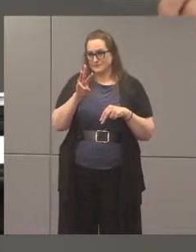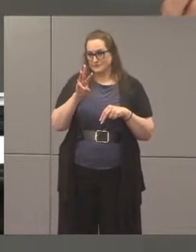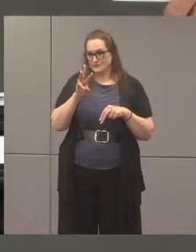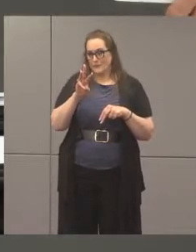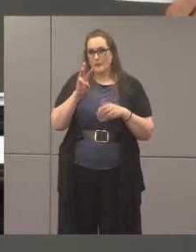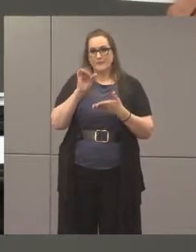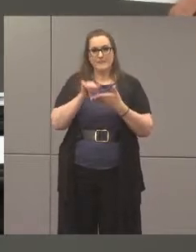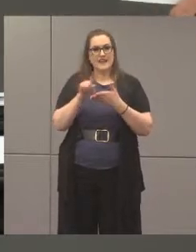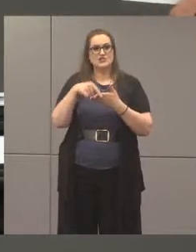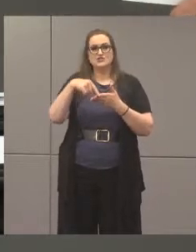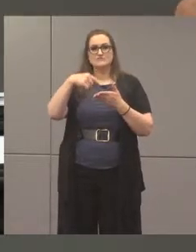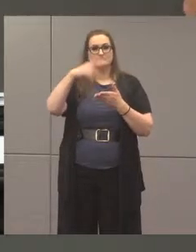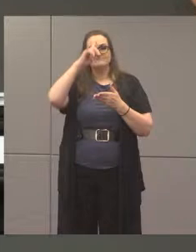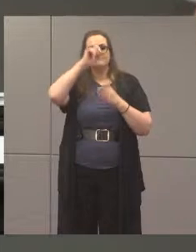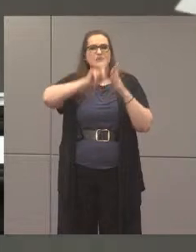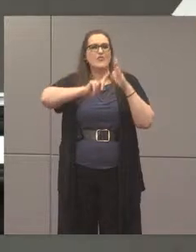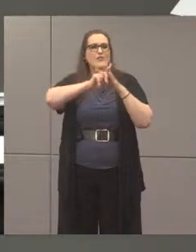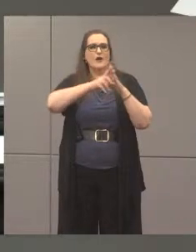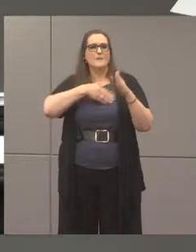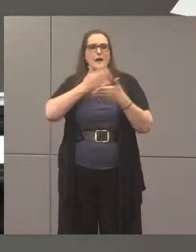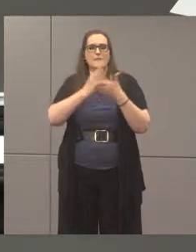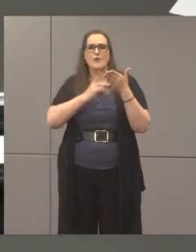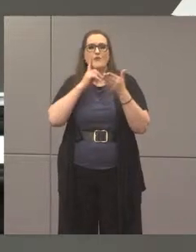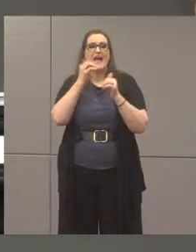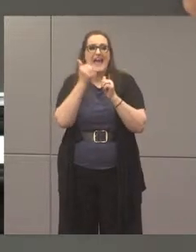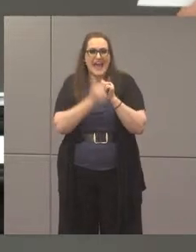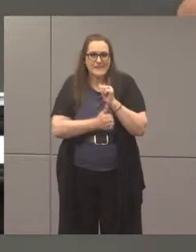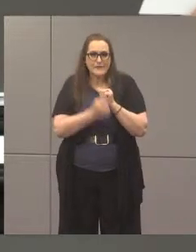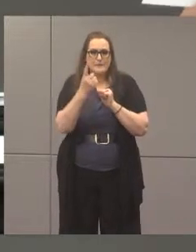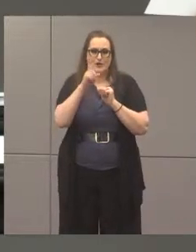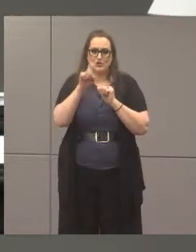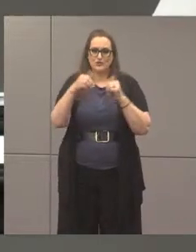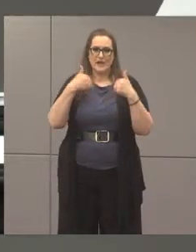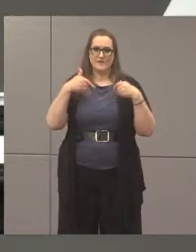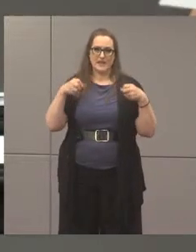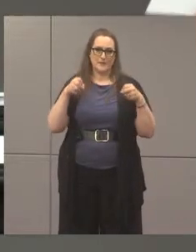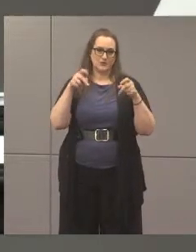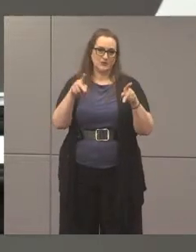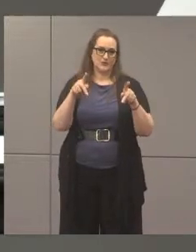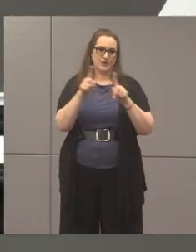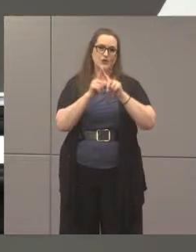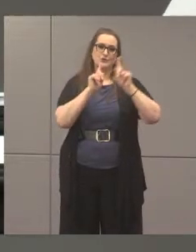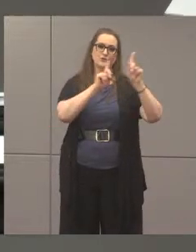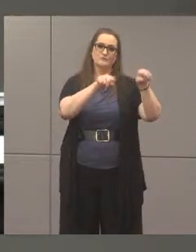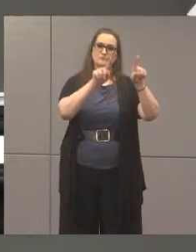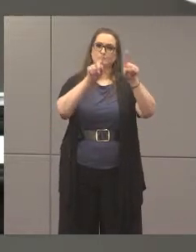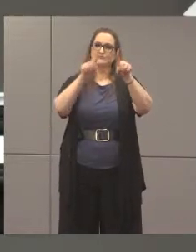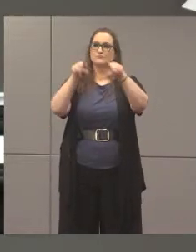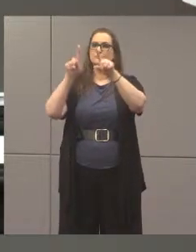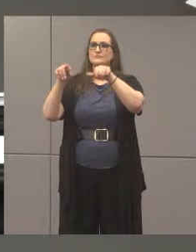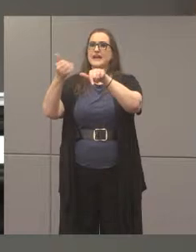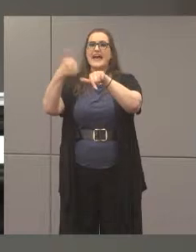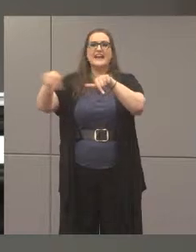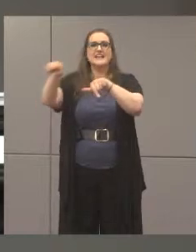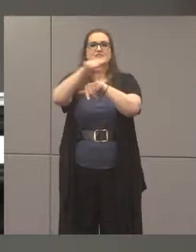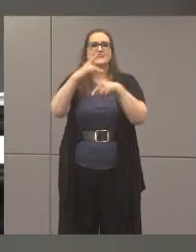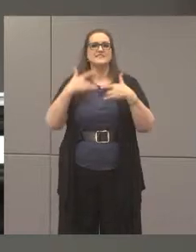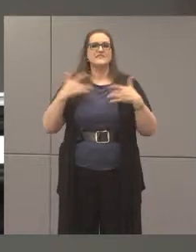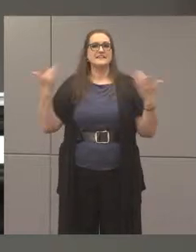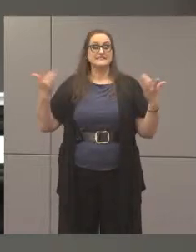That's just a thought on my part, that everybody should have the opportunity to attend any of these